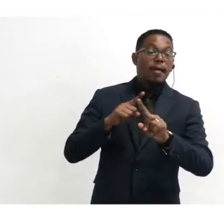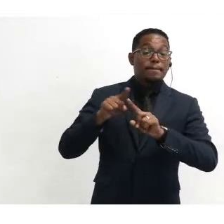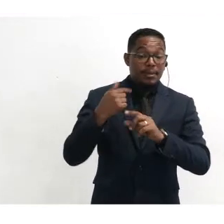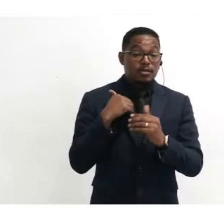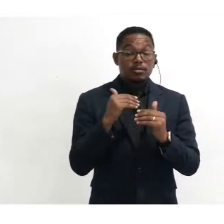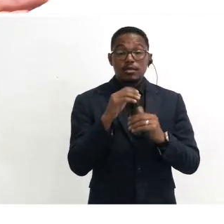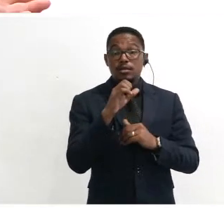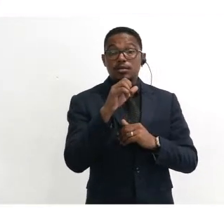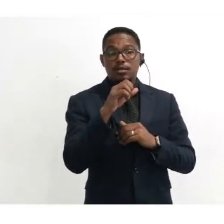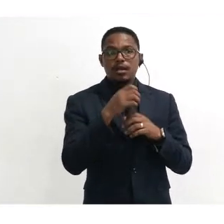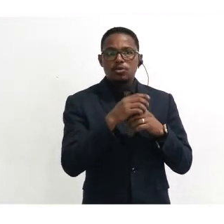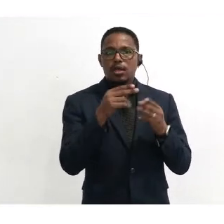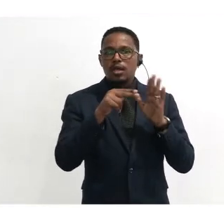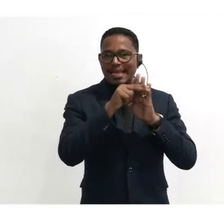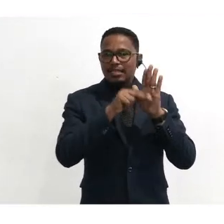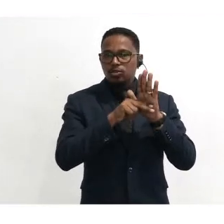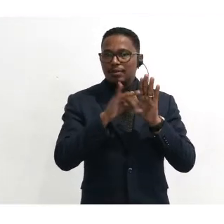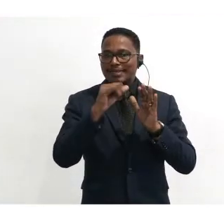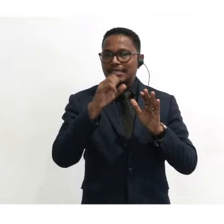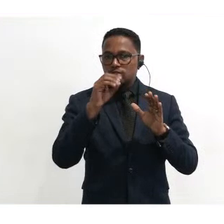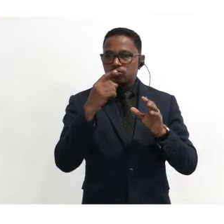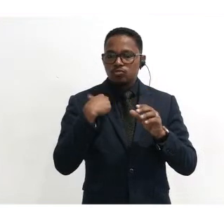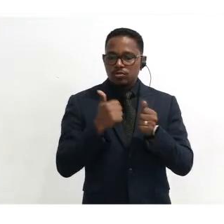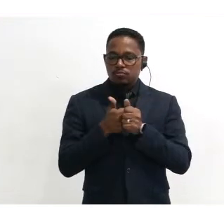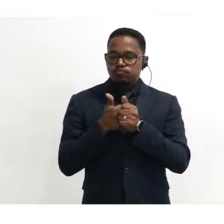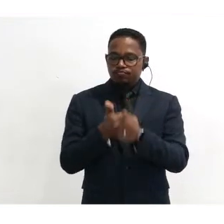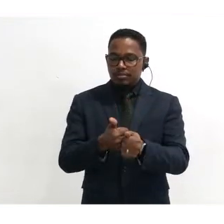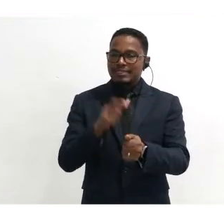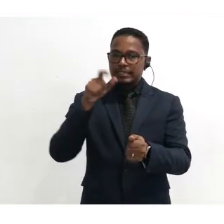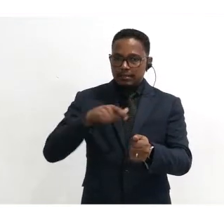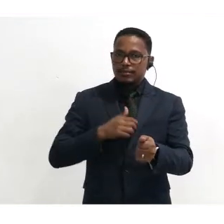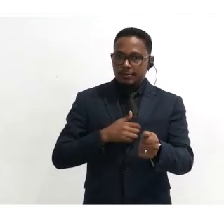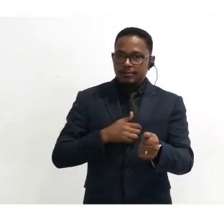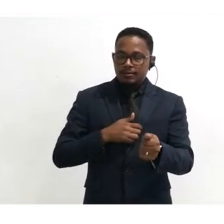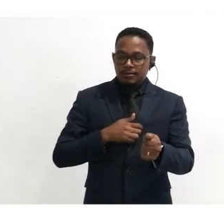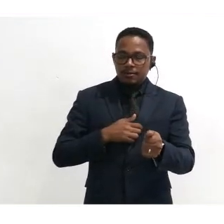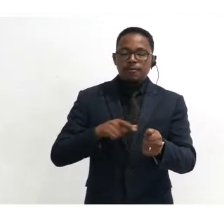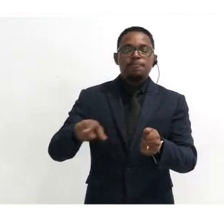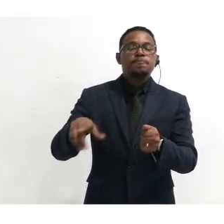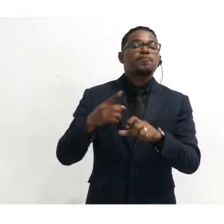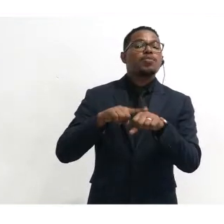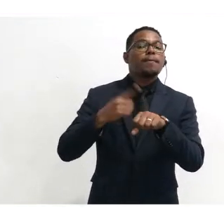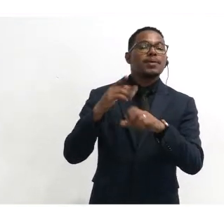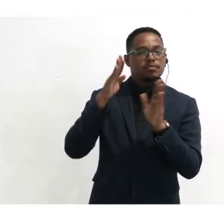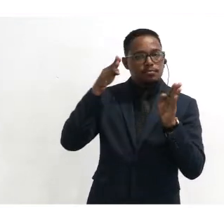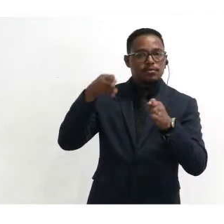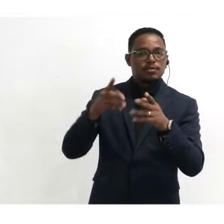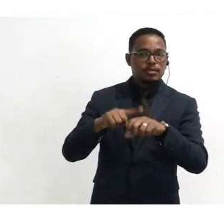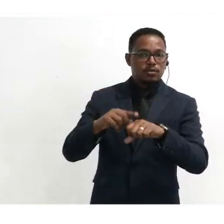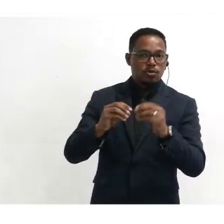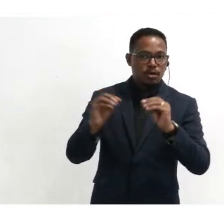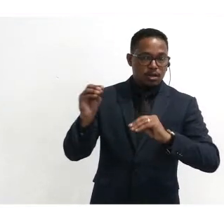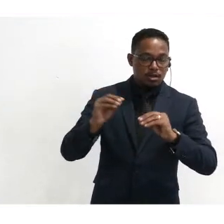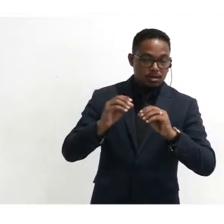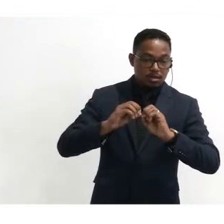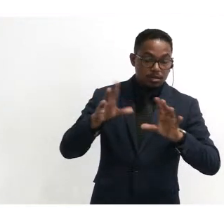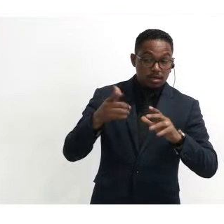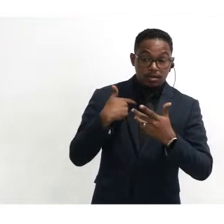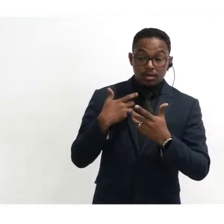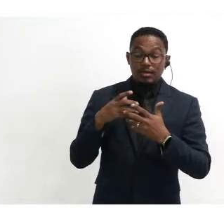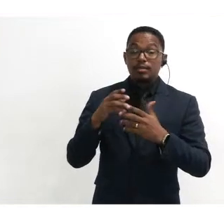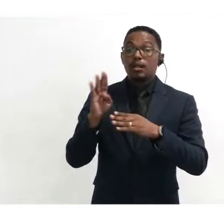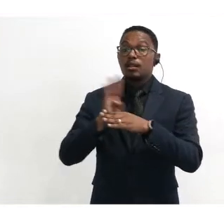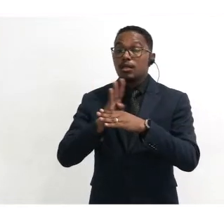that we all follow. Okay. But it's more around how you run the business. And it's a business practice